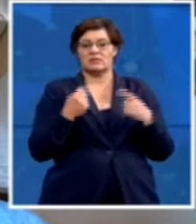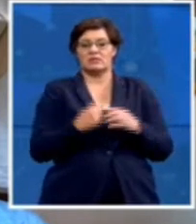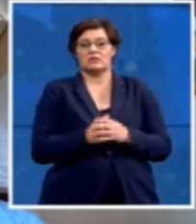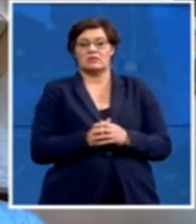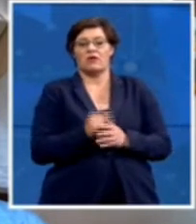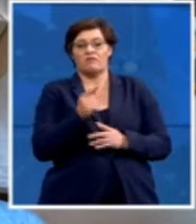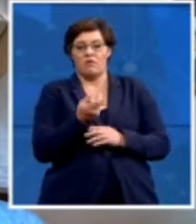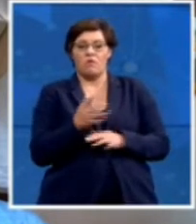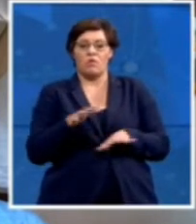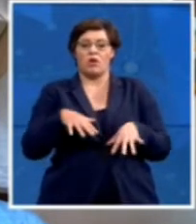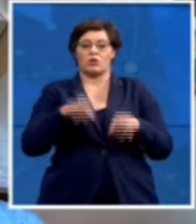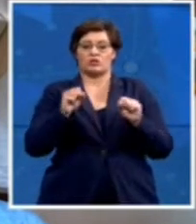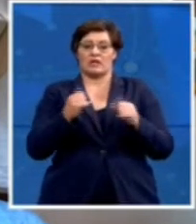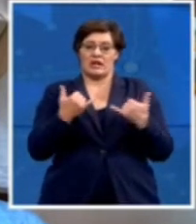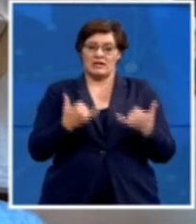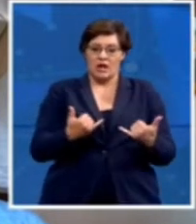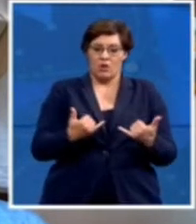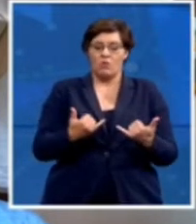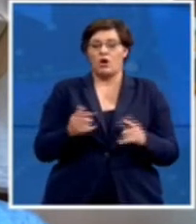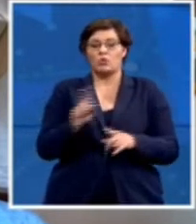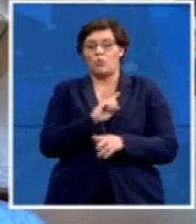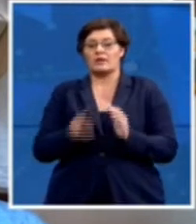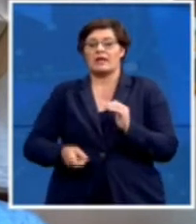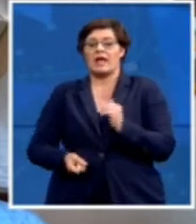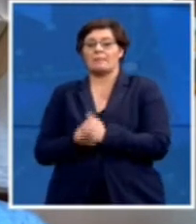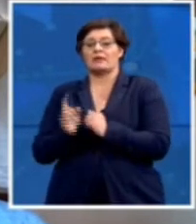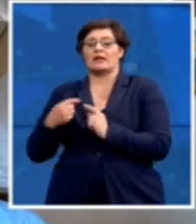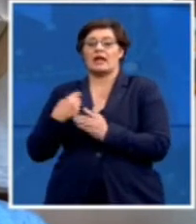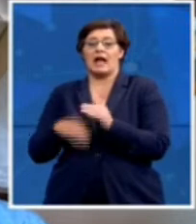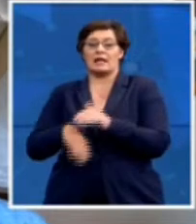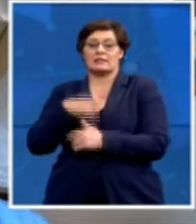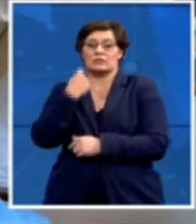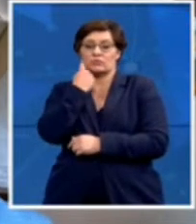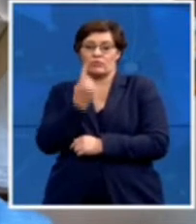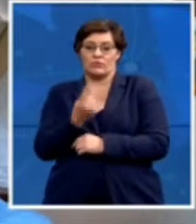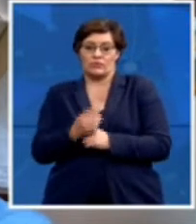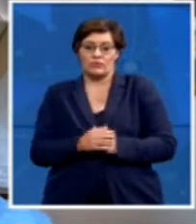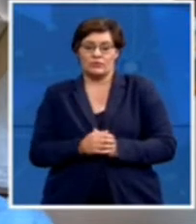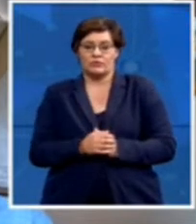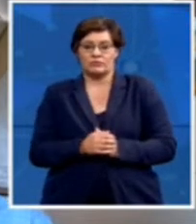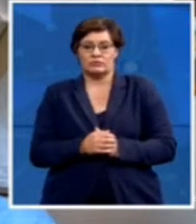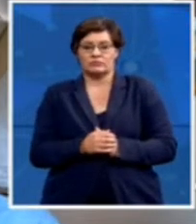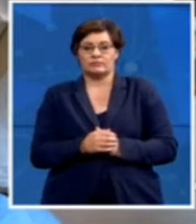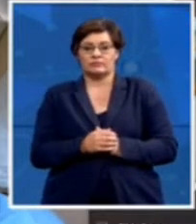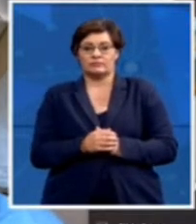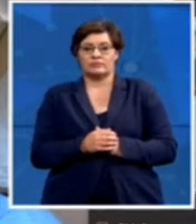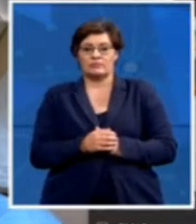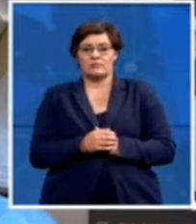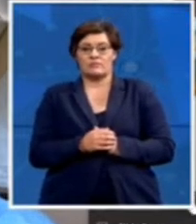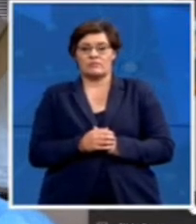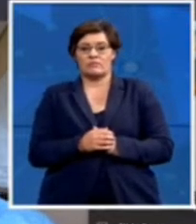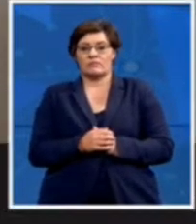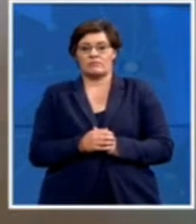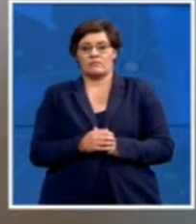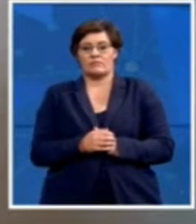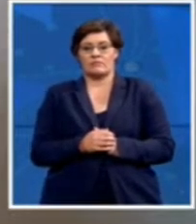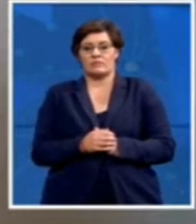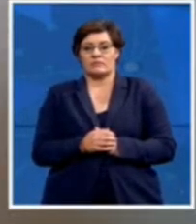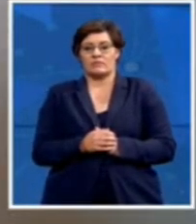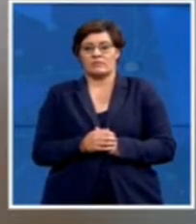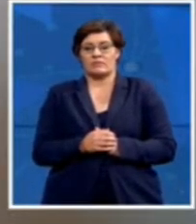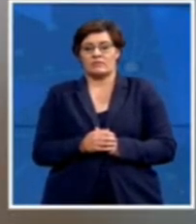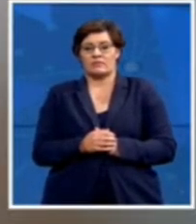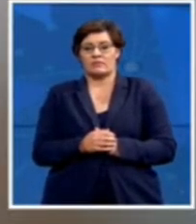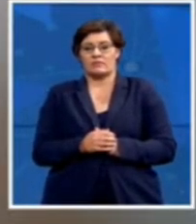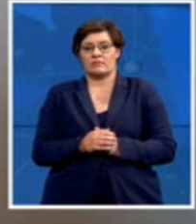on until tomorrow? Just thank you. Right, thanks, Paul, for that question. I think